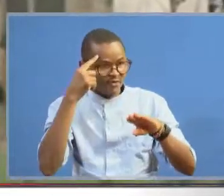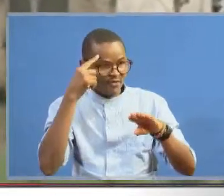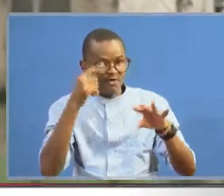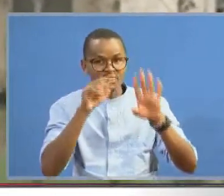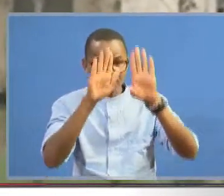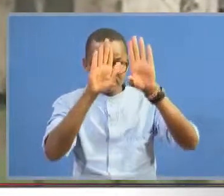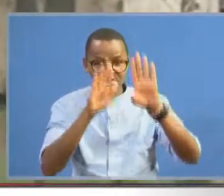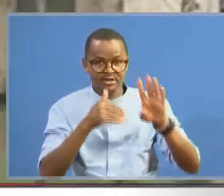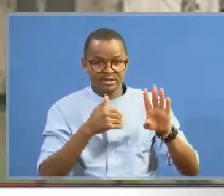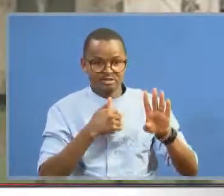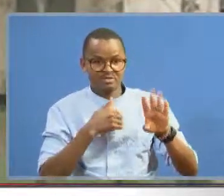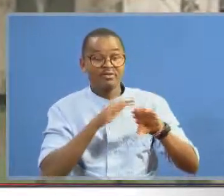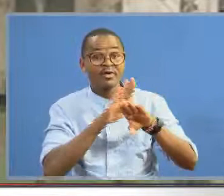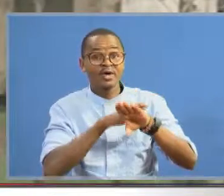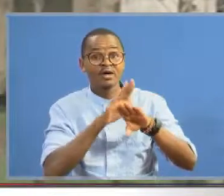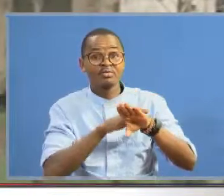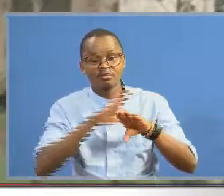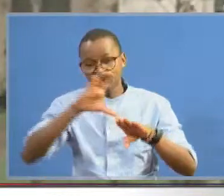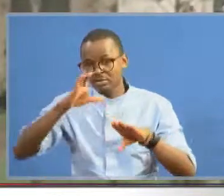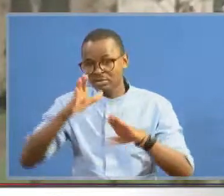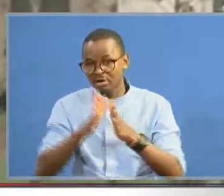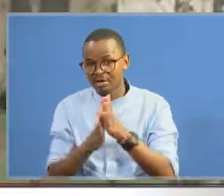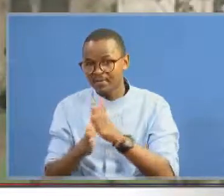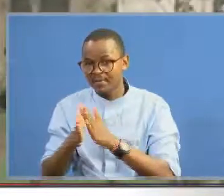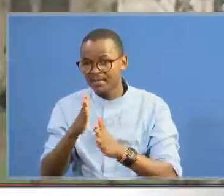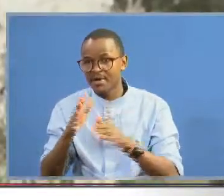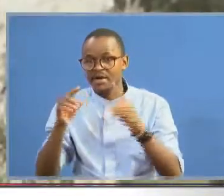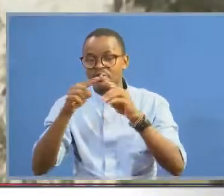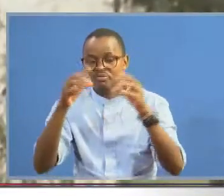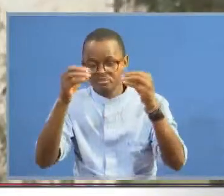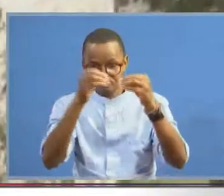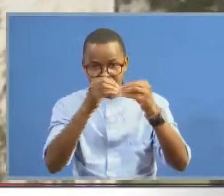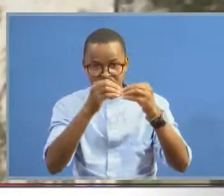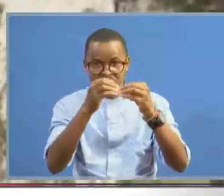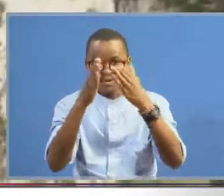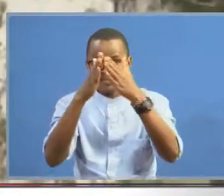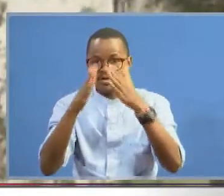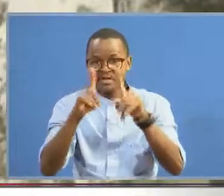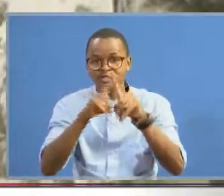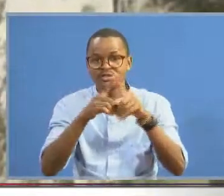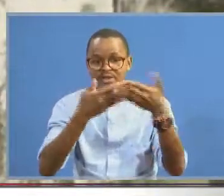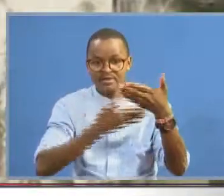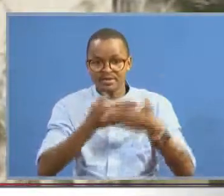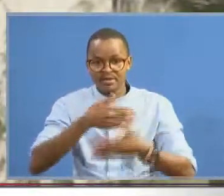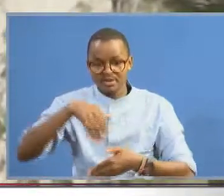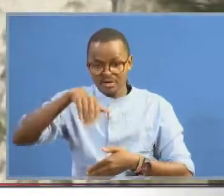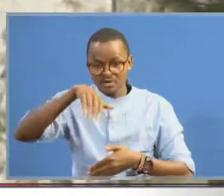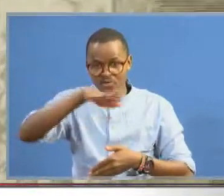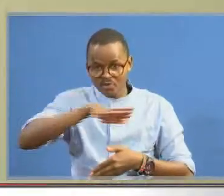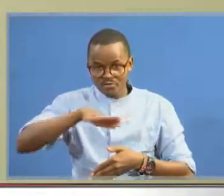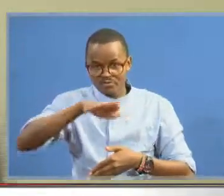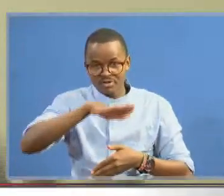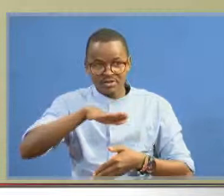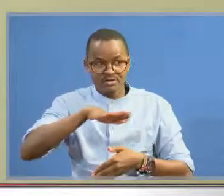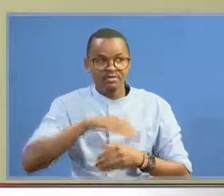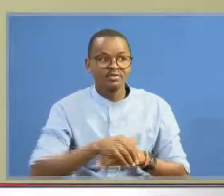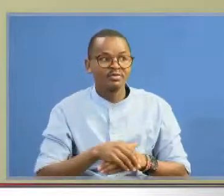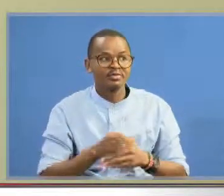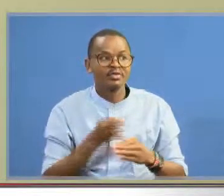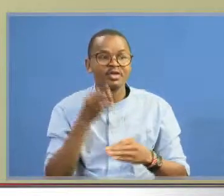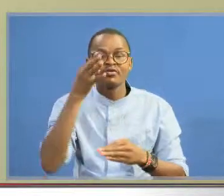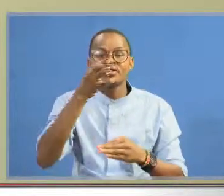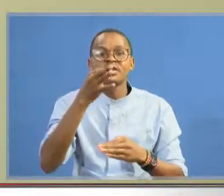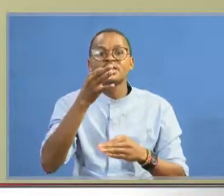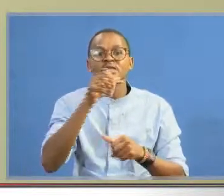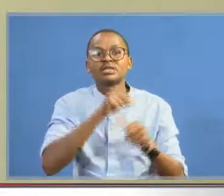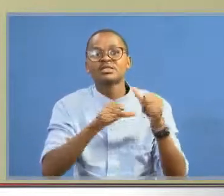need to have proper town plan to meet the need of houses and business premises within the county. The future is about